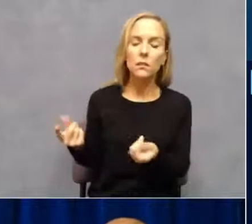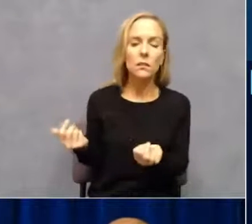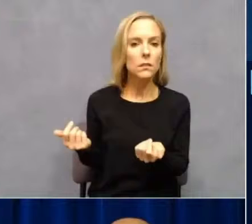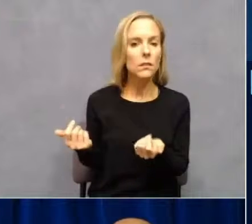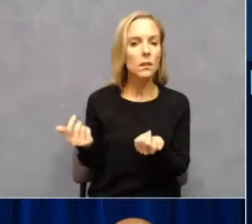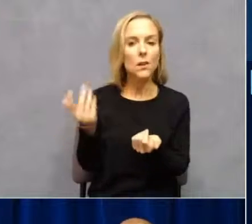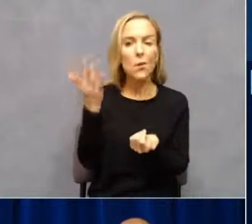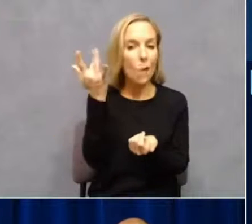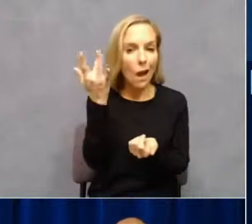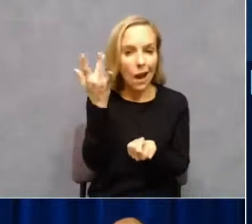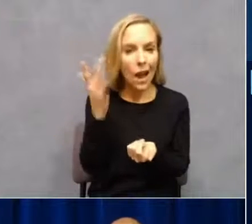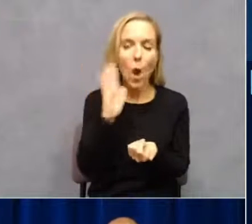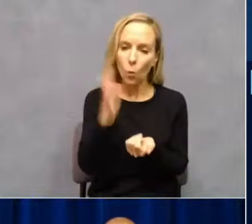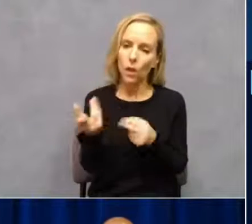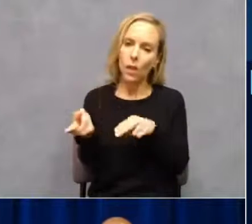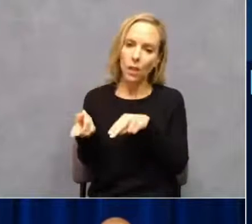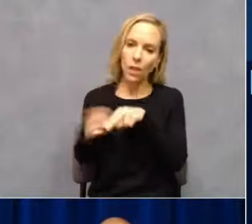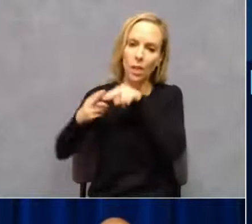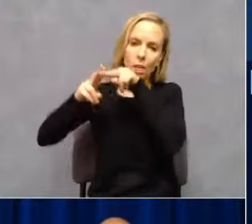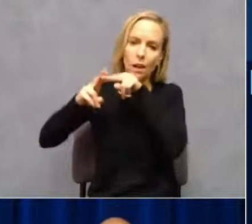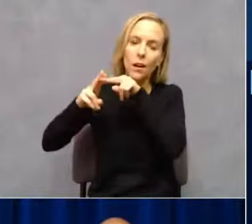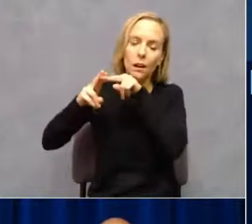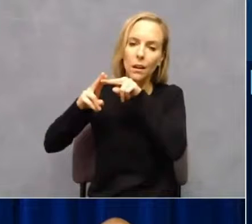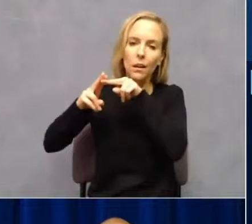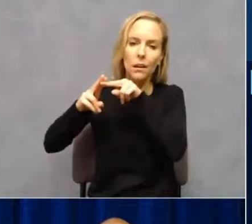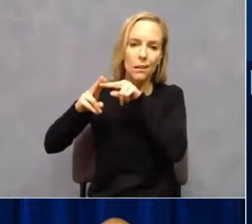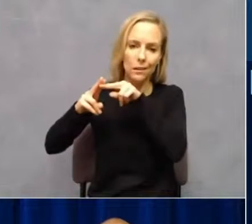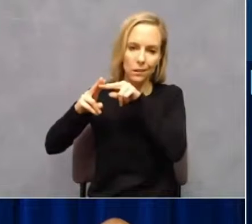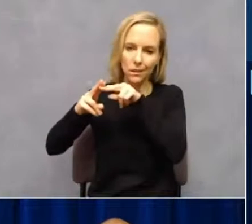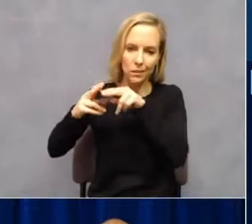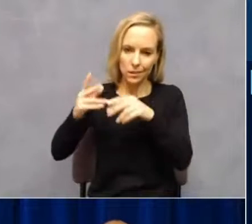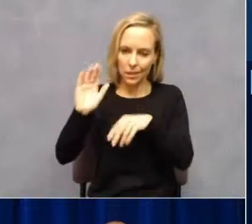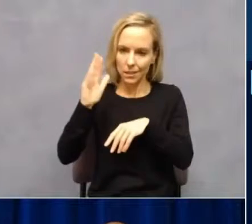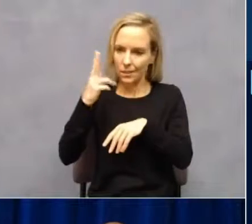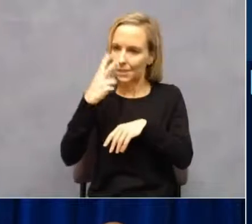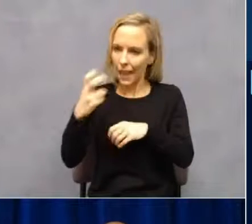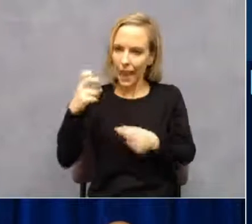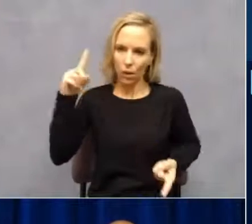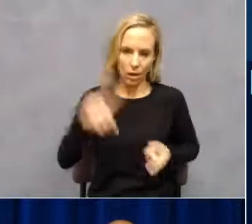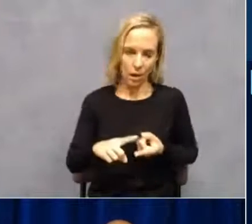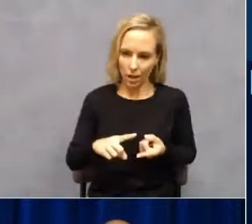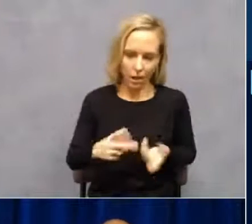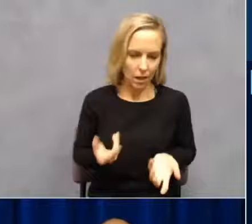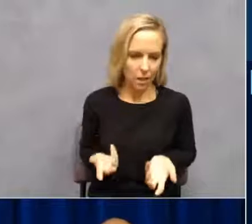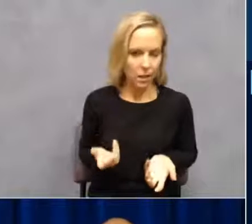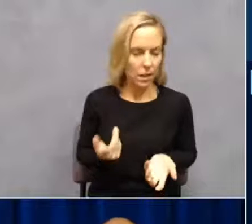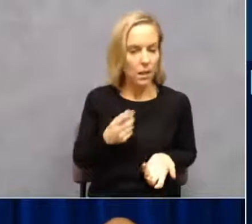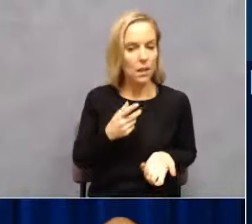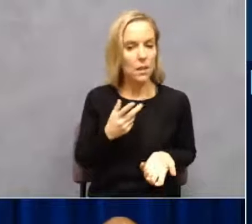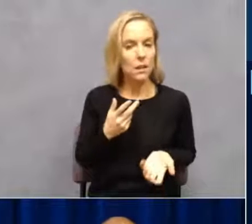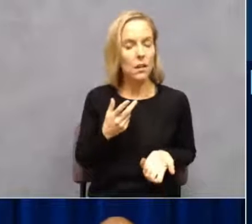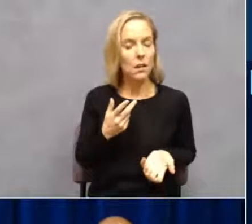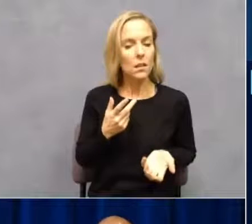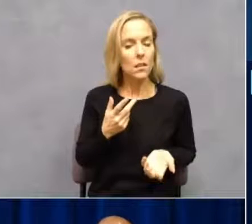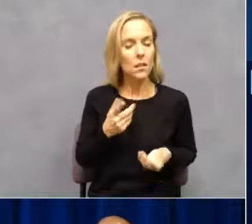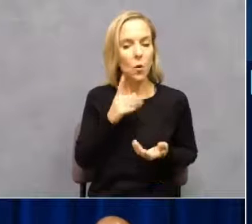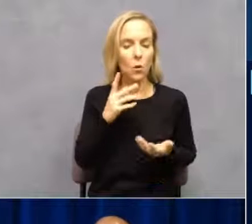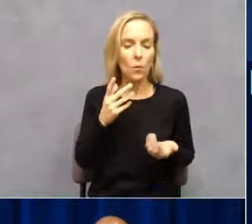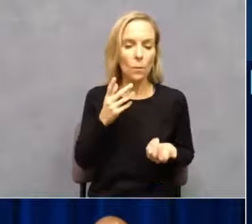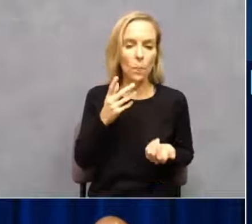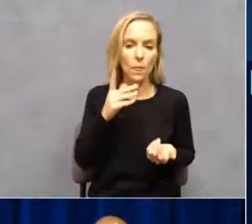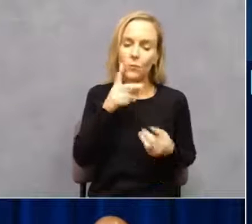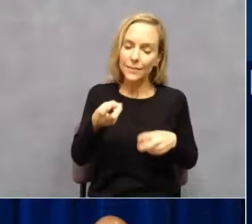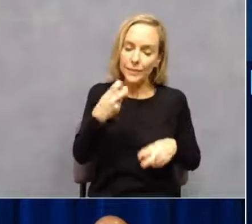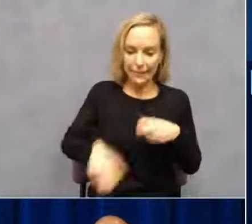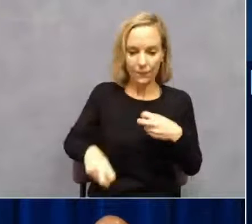it's going to get worse before it gets better. You know, it's difficult. I've mentioned this before. When we go through situations like